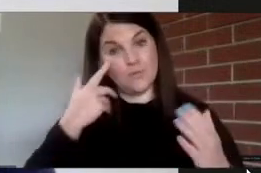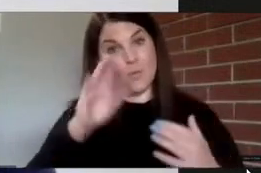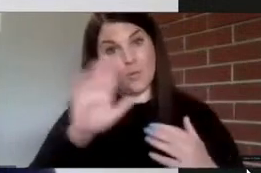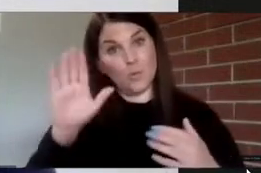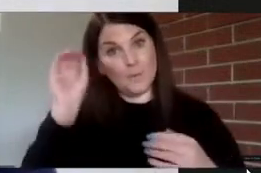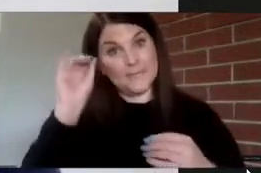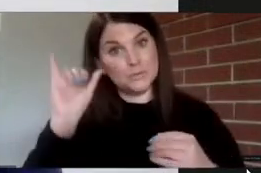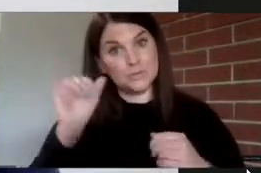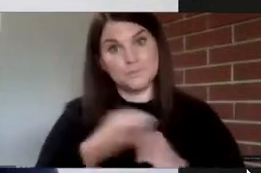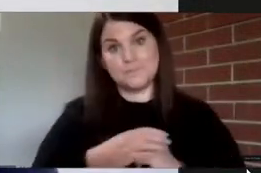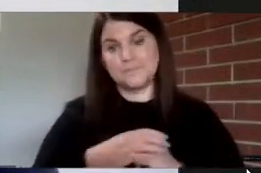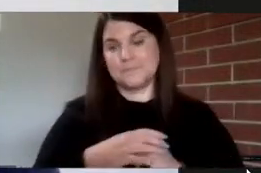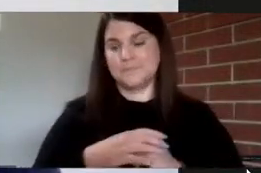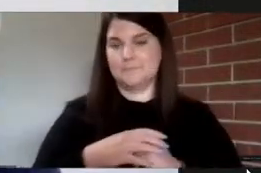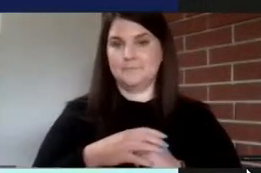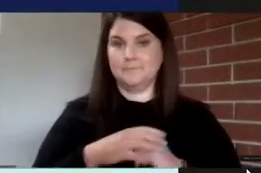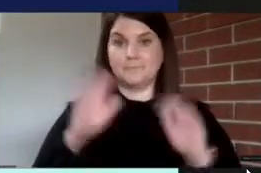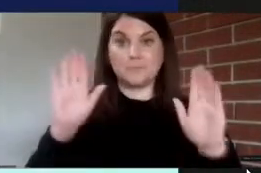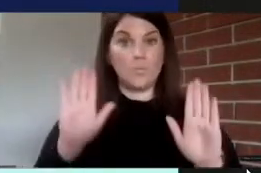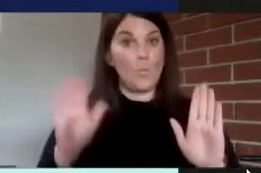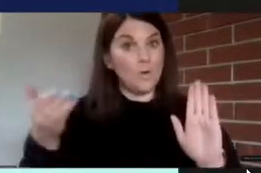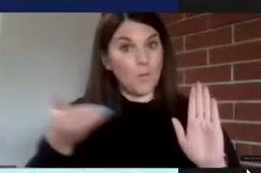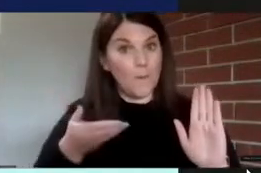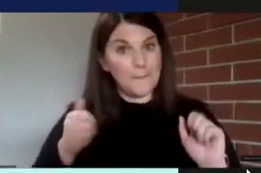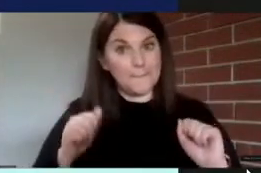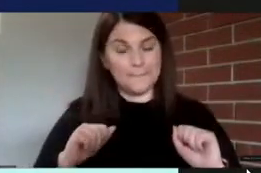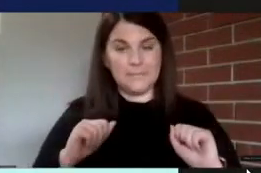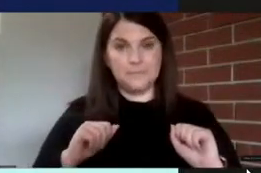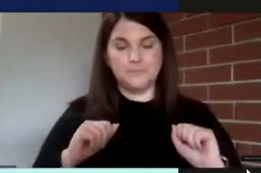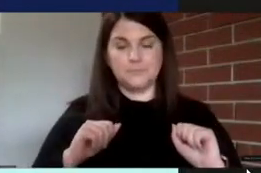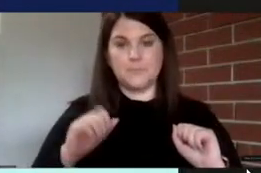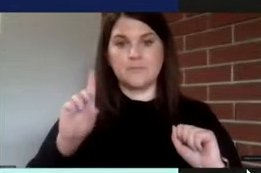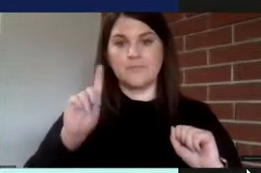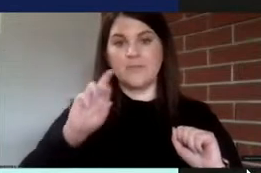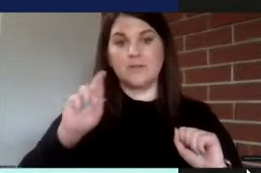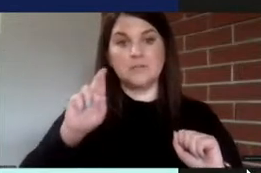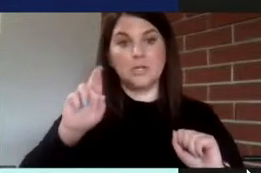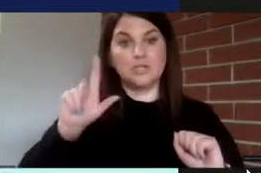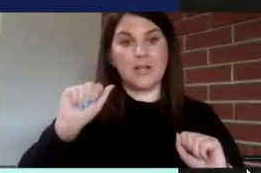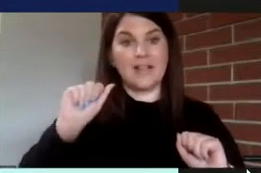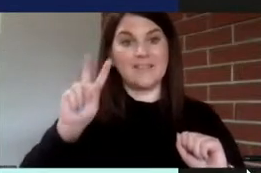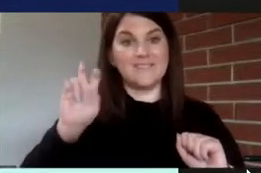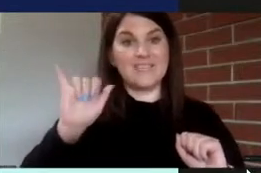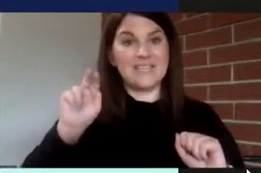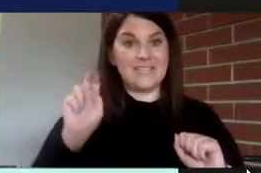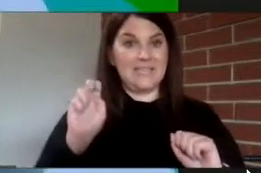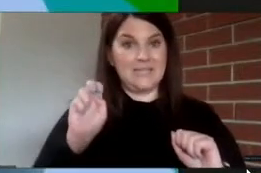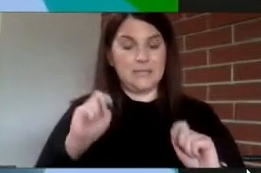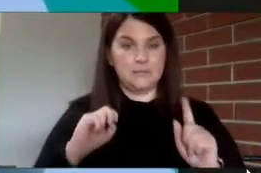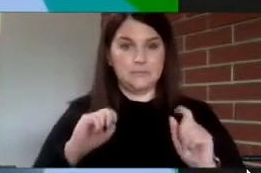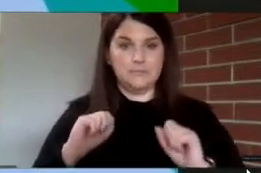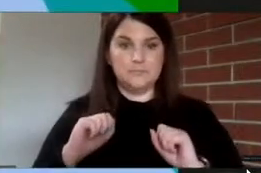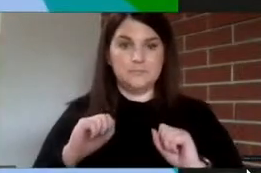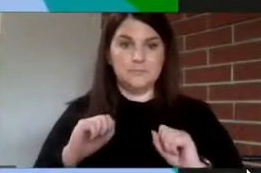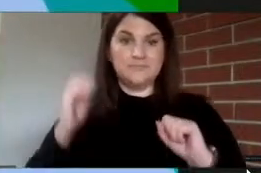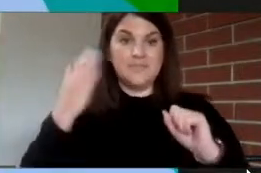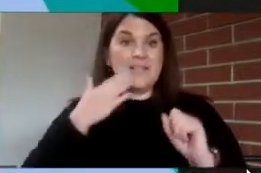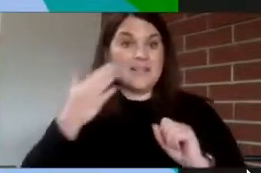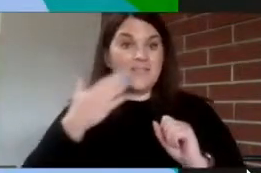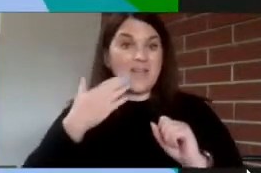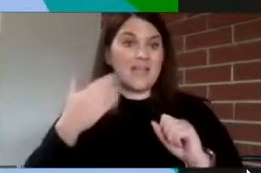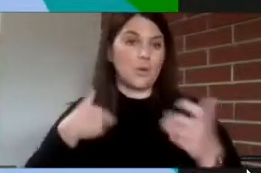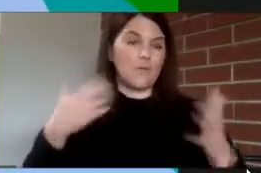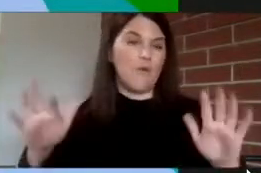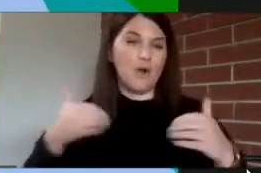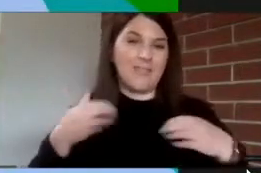too. Wonderful, welcome. And then Dr. Levine. Well, thank you. I've had the